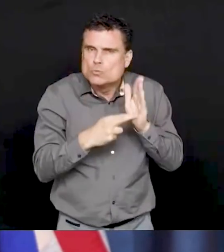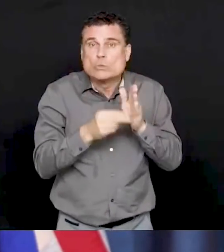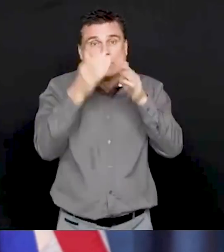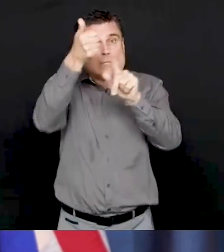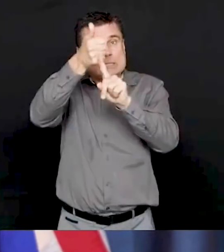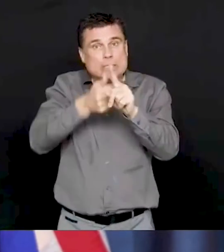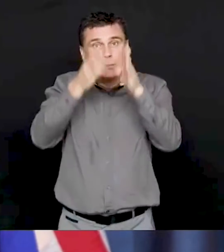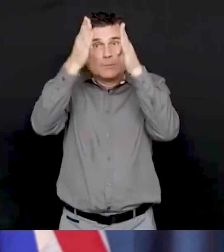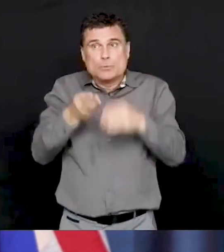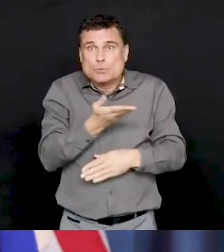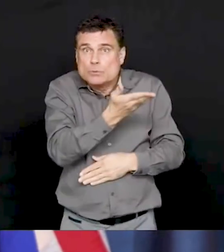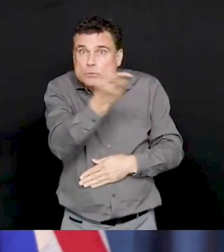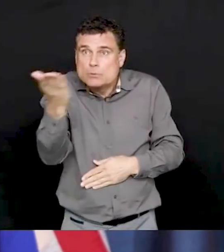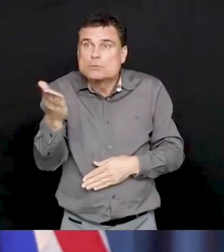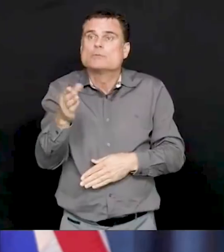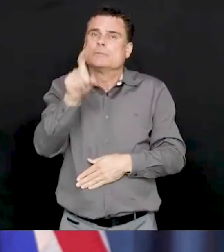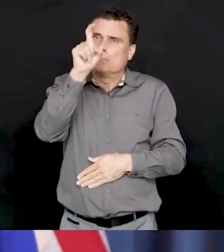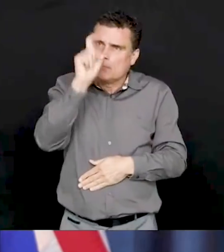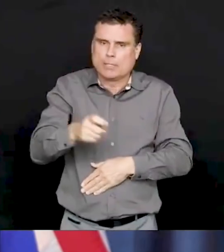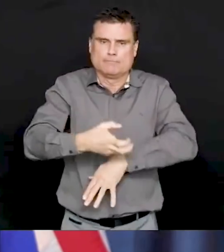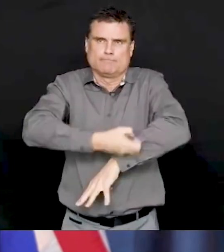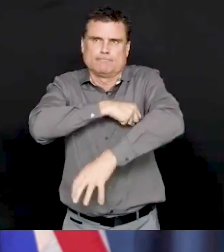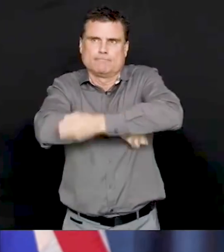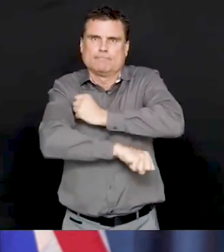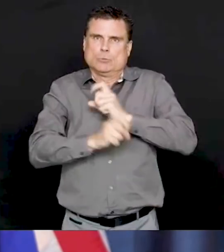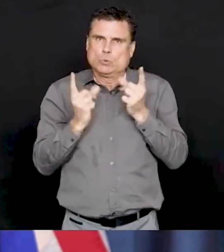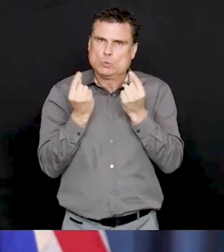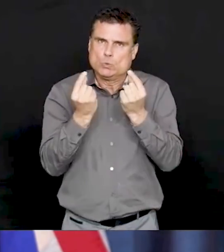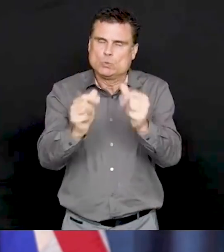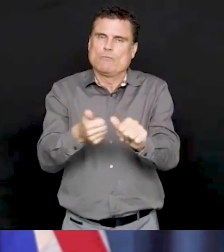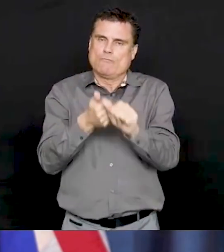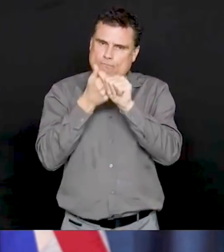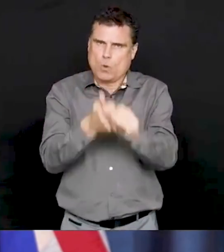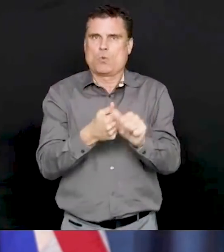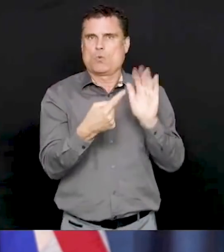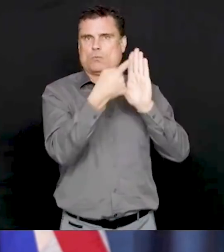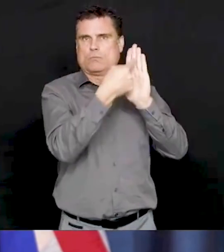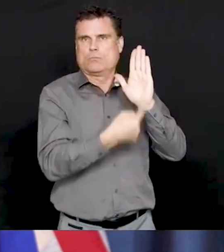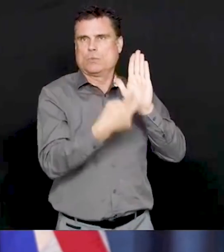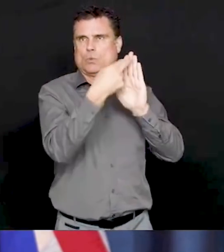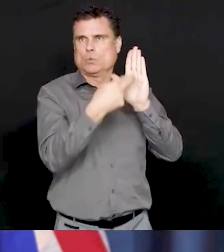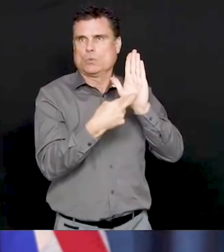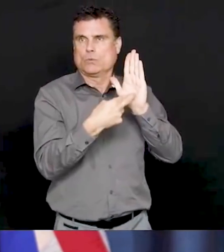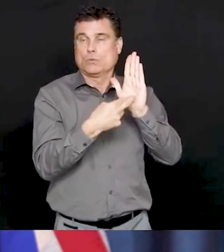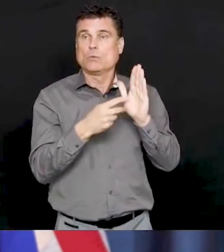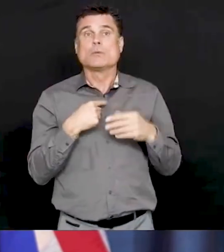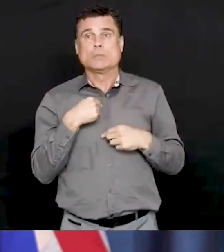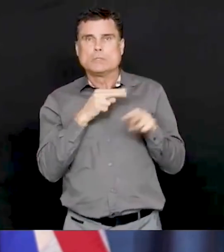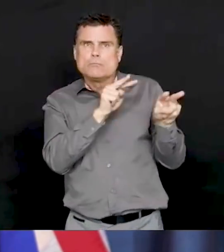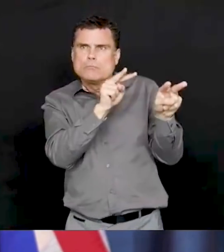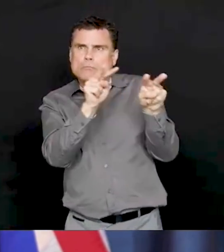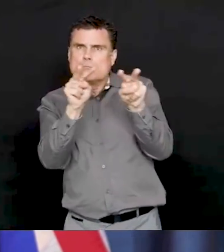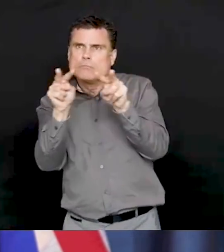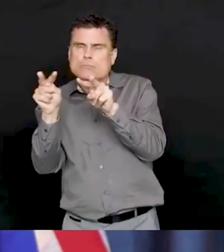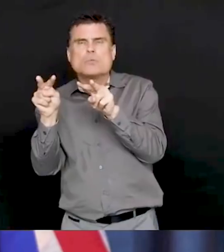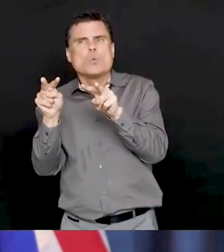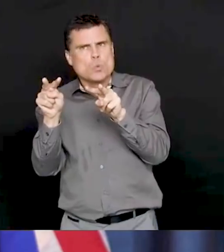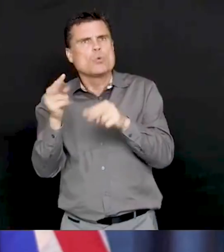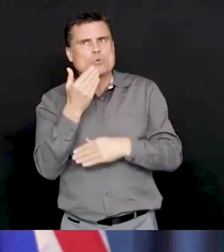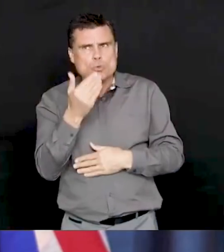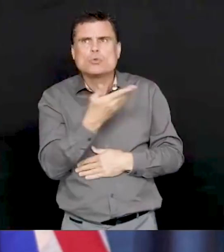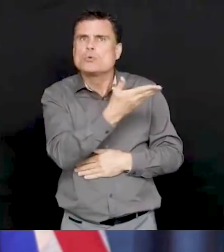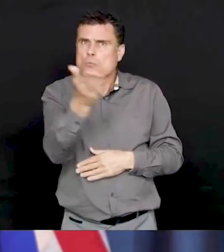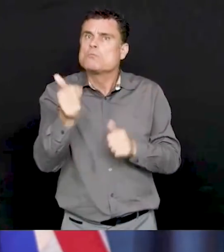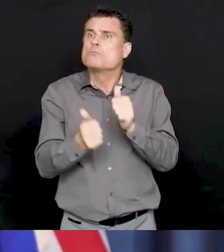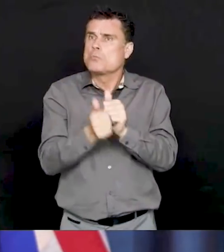know, and I'm very heartened, that most people are really taking this as seriously as we need and are supporting each other, are keeping